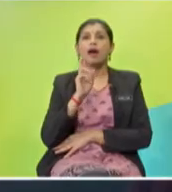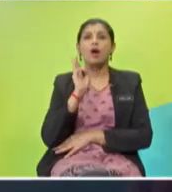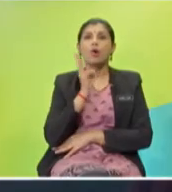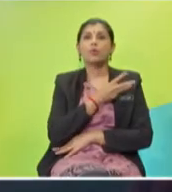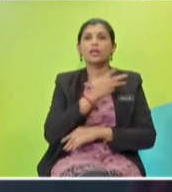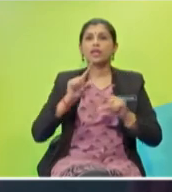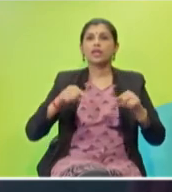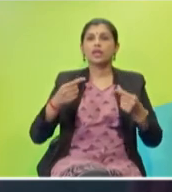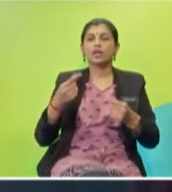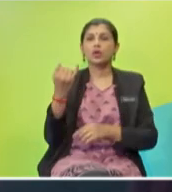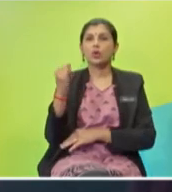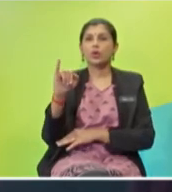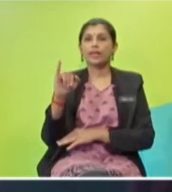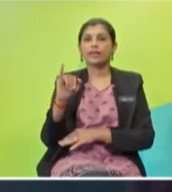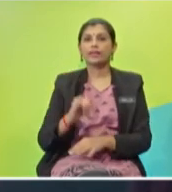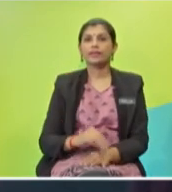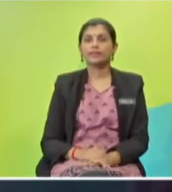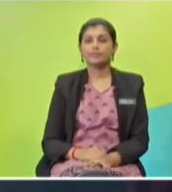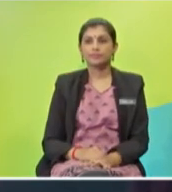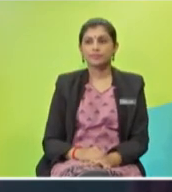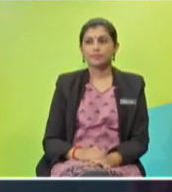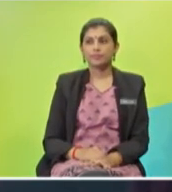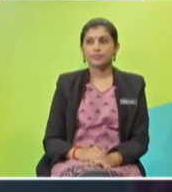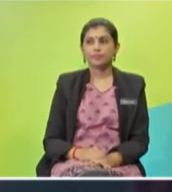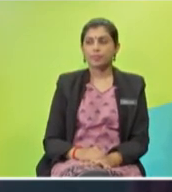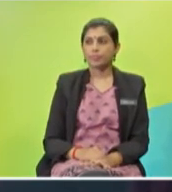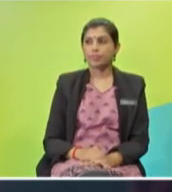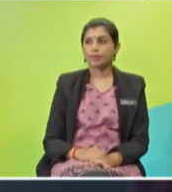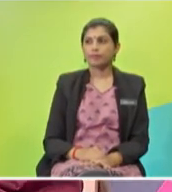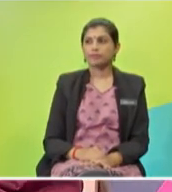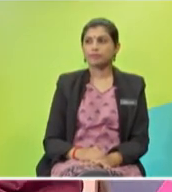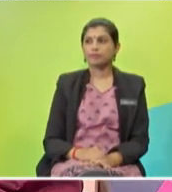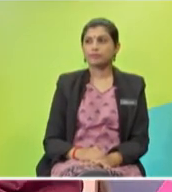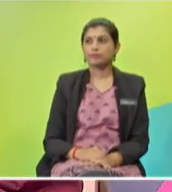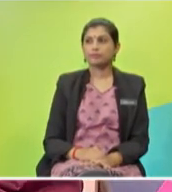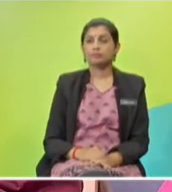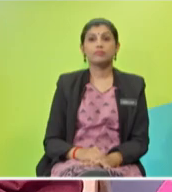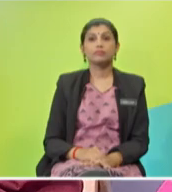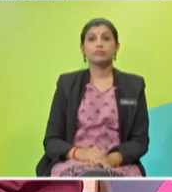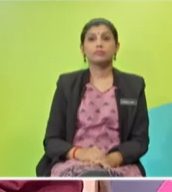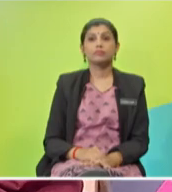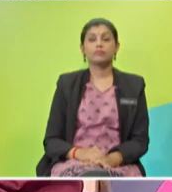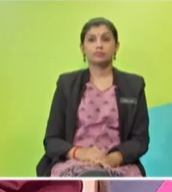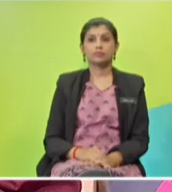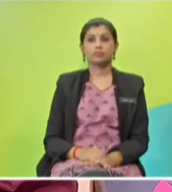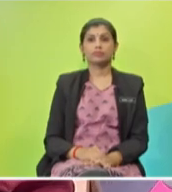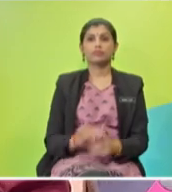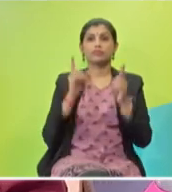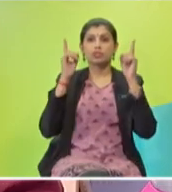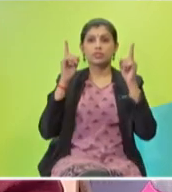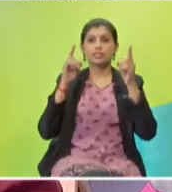me. Yes. I just got this in the post box today. We have an invitation